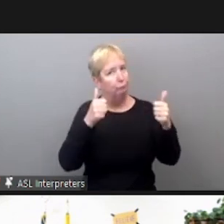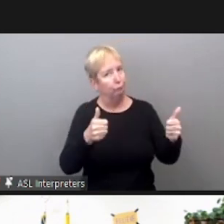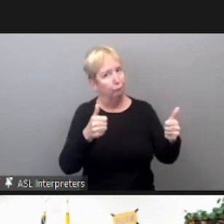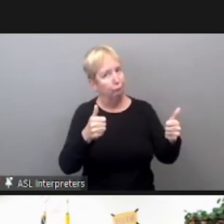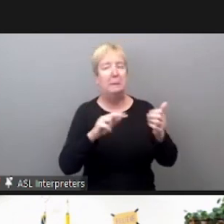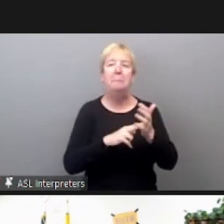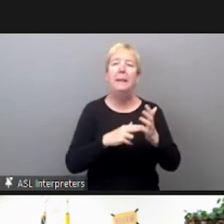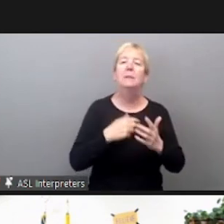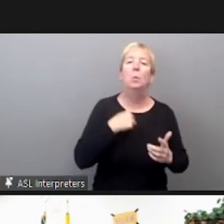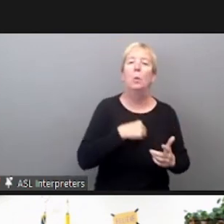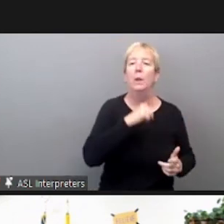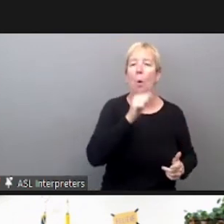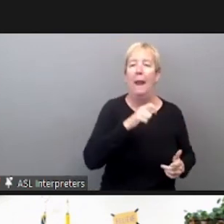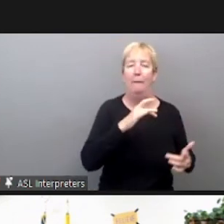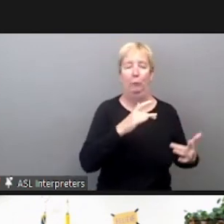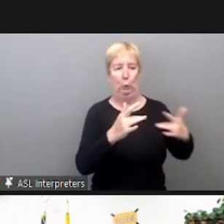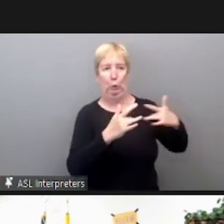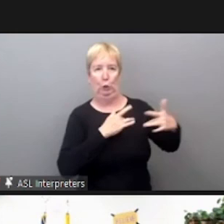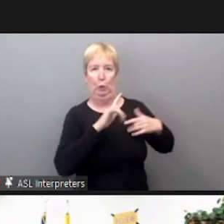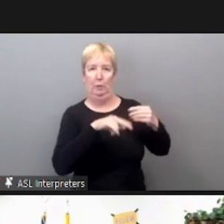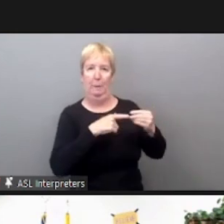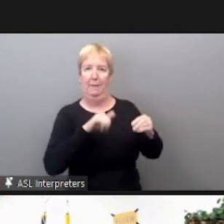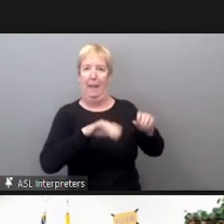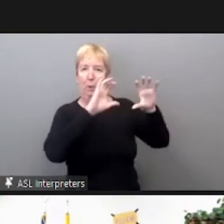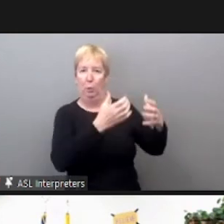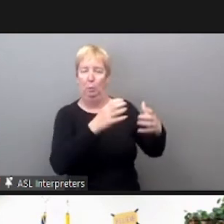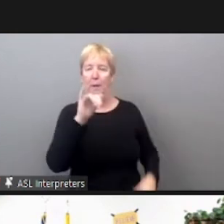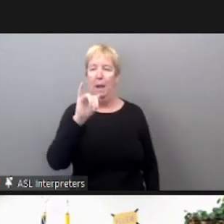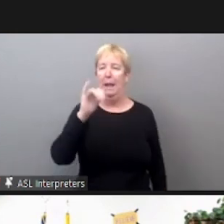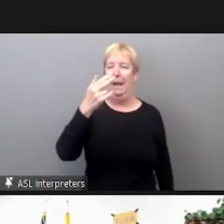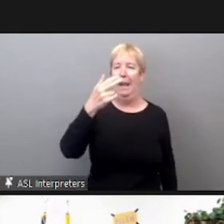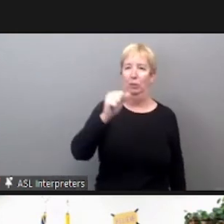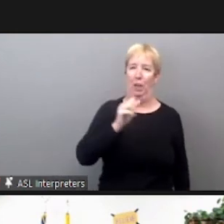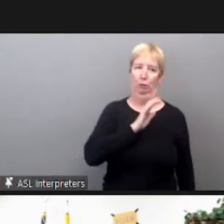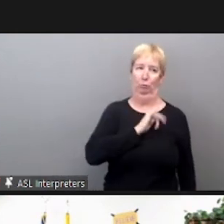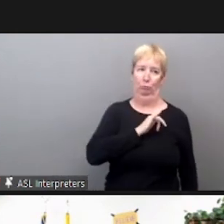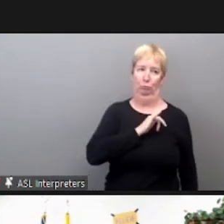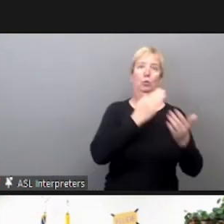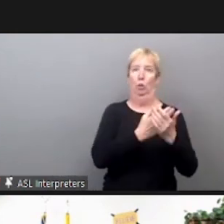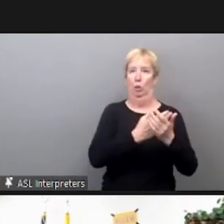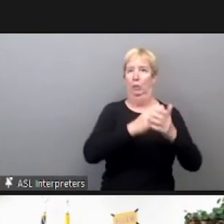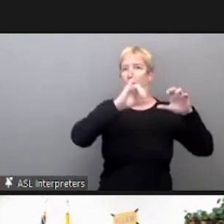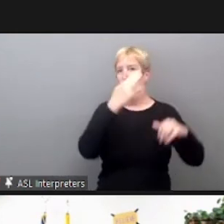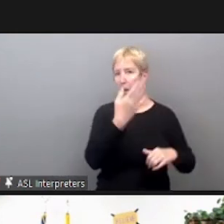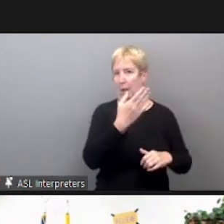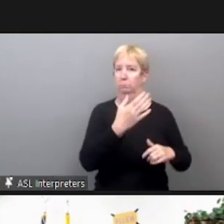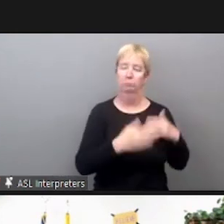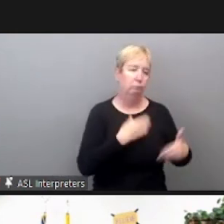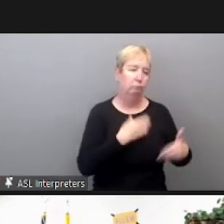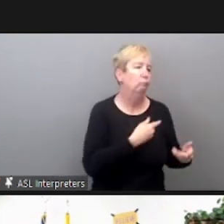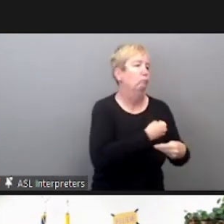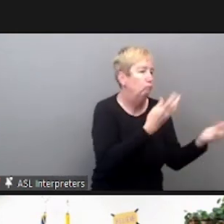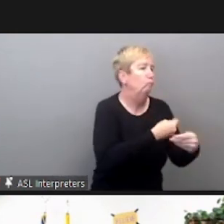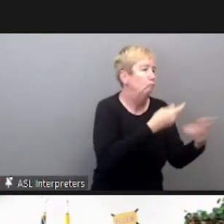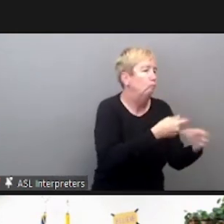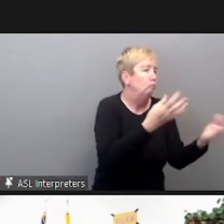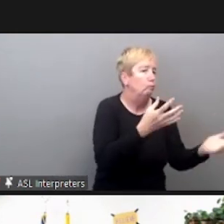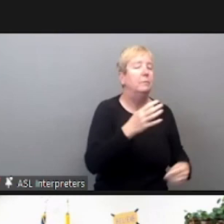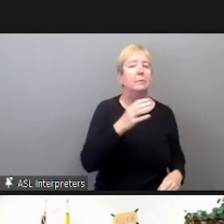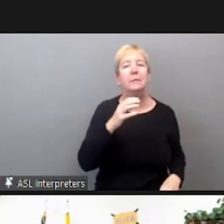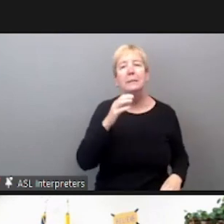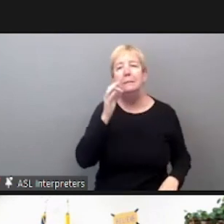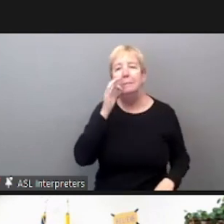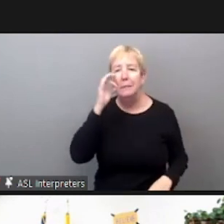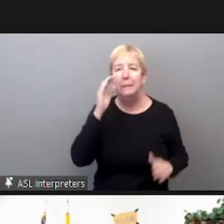as much about that group. IHS has done a great job building trust, and the tribal leaders have done